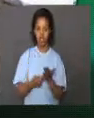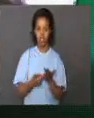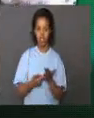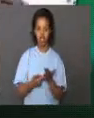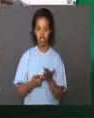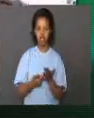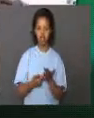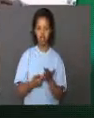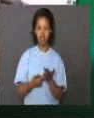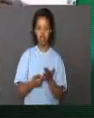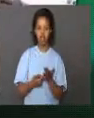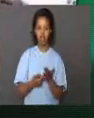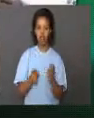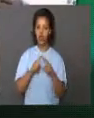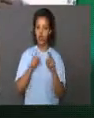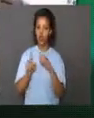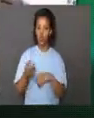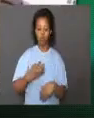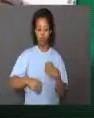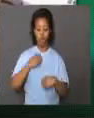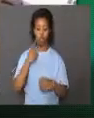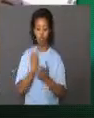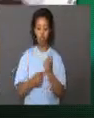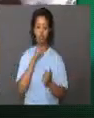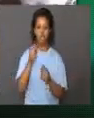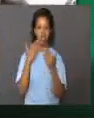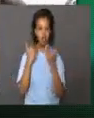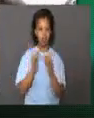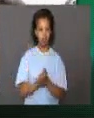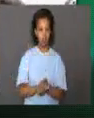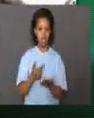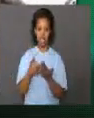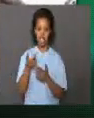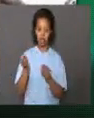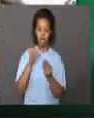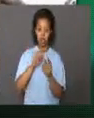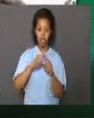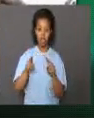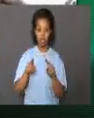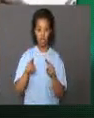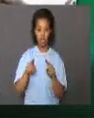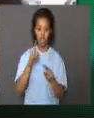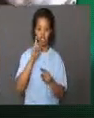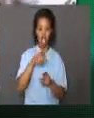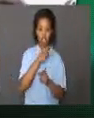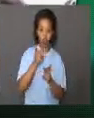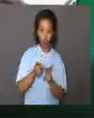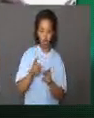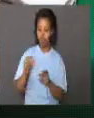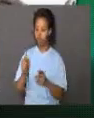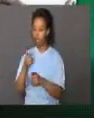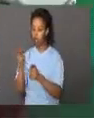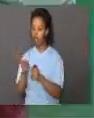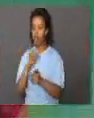only measures the different organisms, but also how species change across an